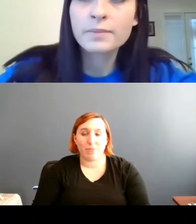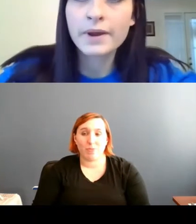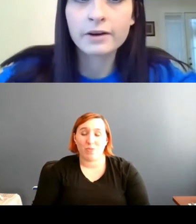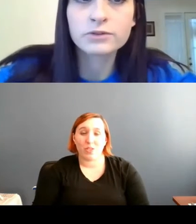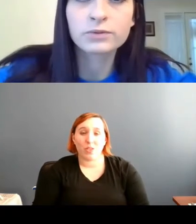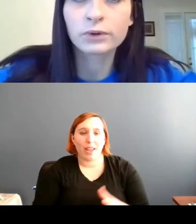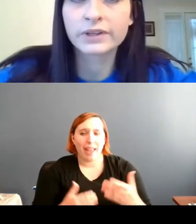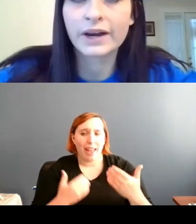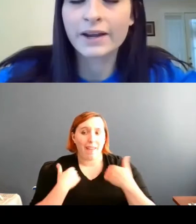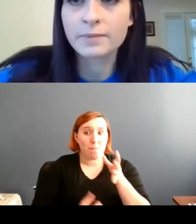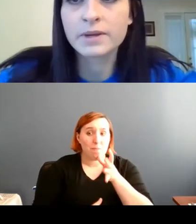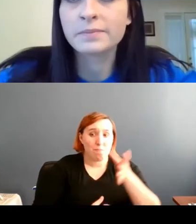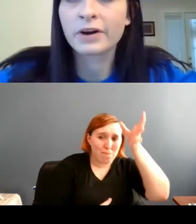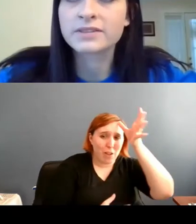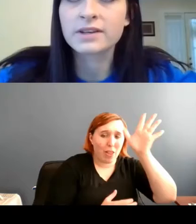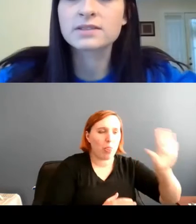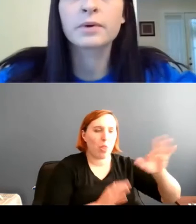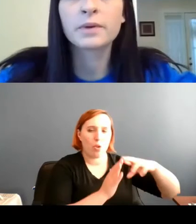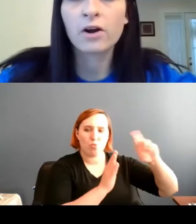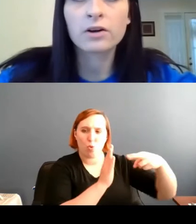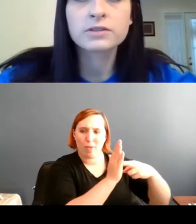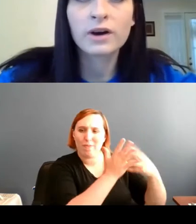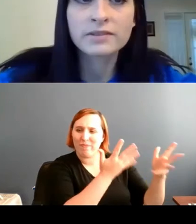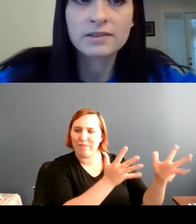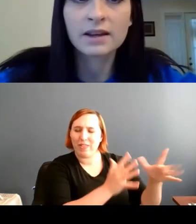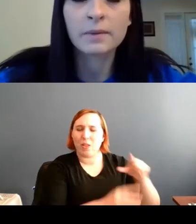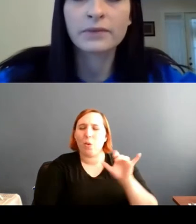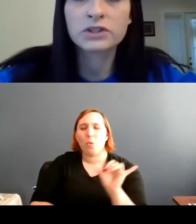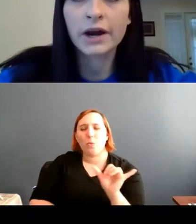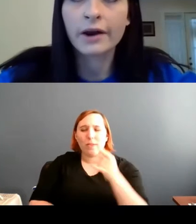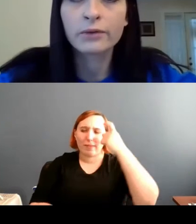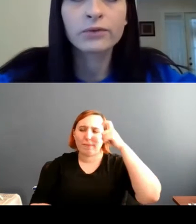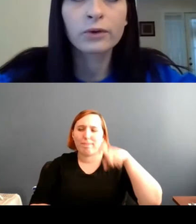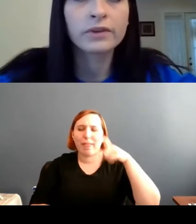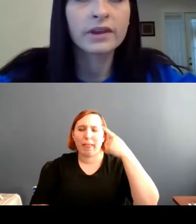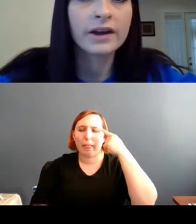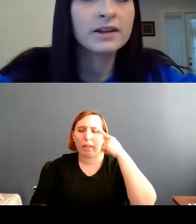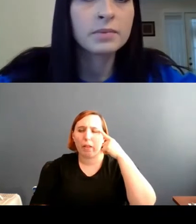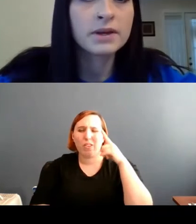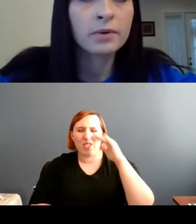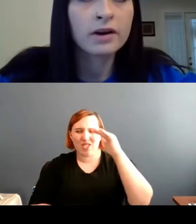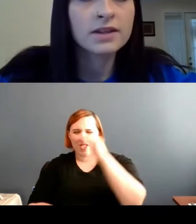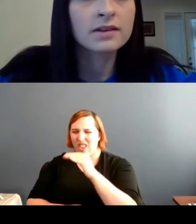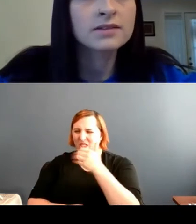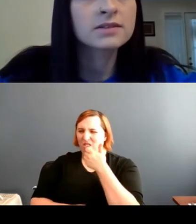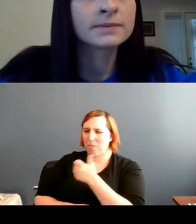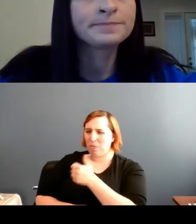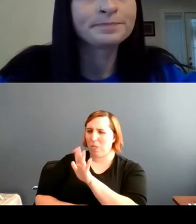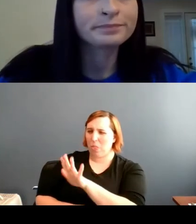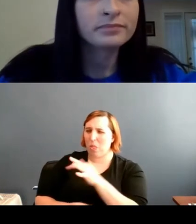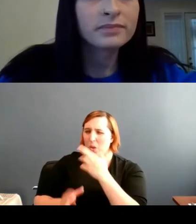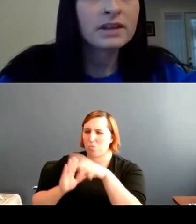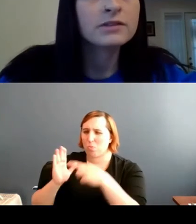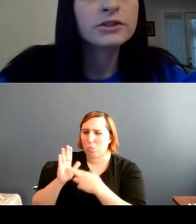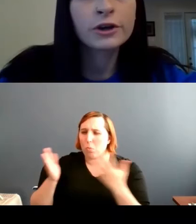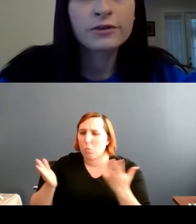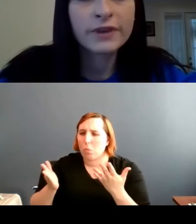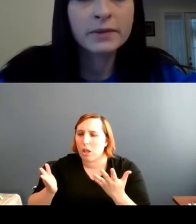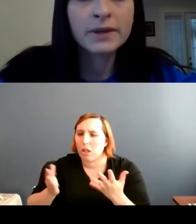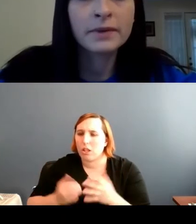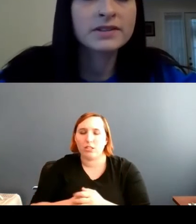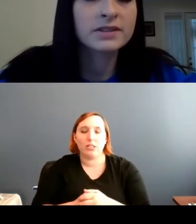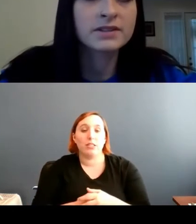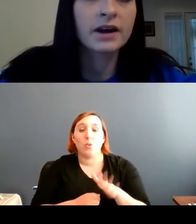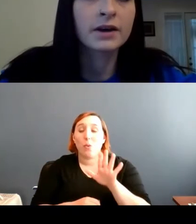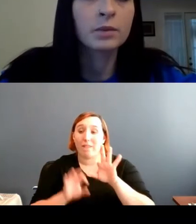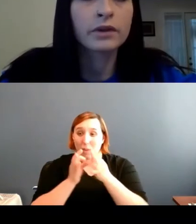So we have the parent's role in the IEP process, but we also have to think about the child's role in the IEP process. So your